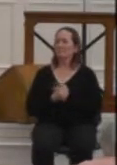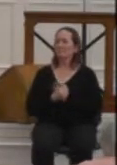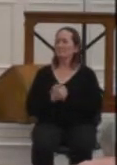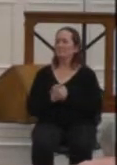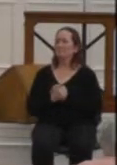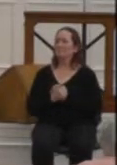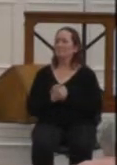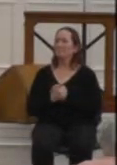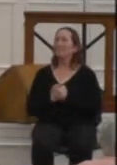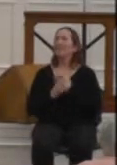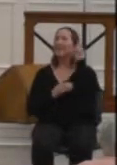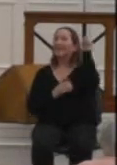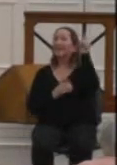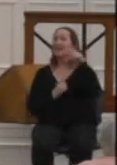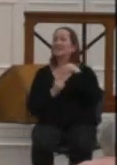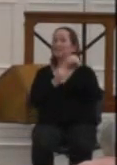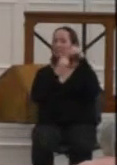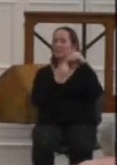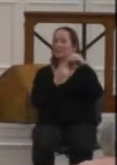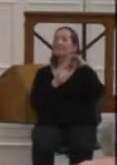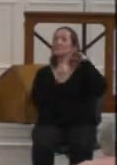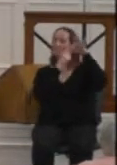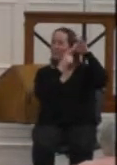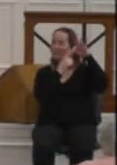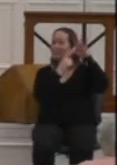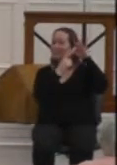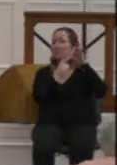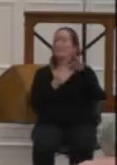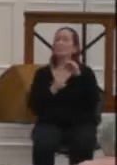He specifically put you together.